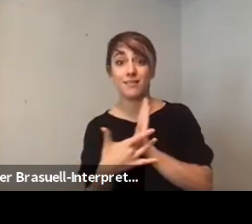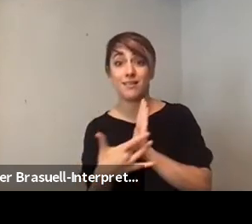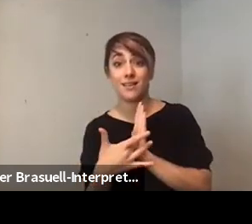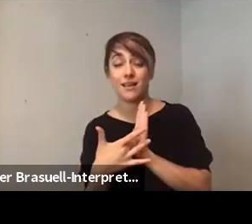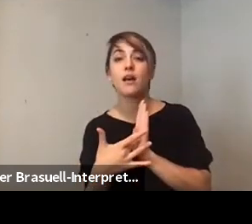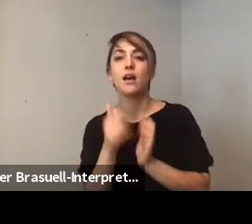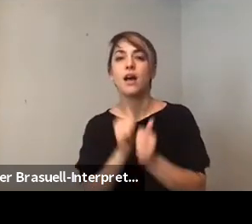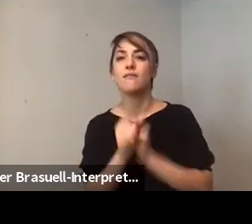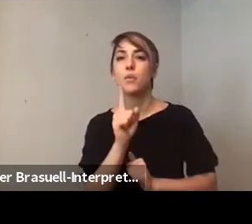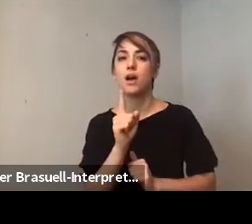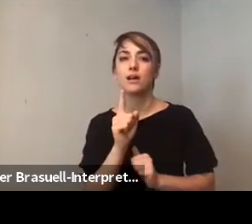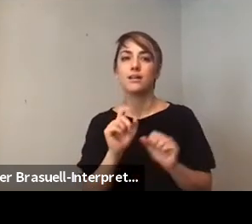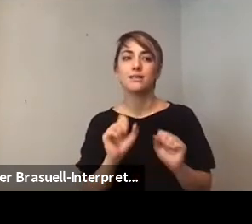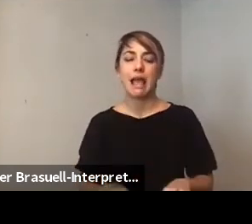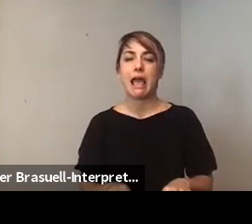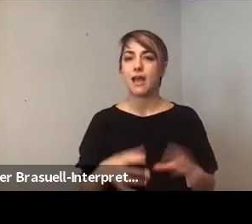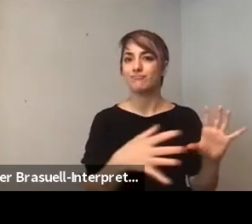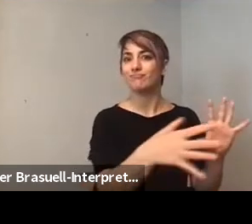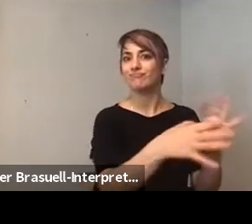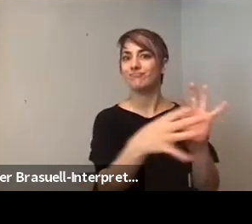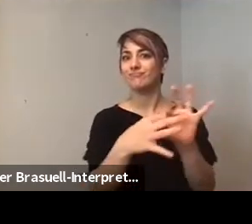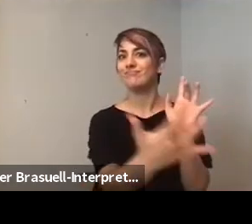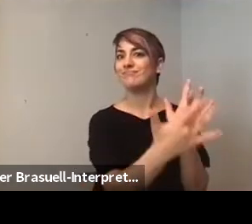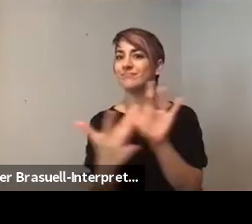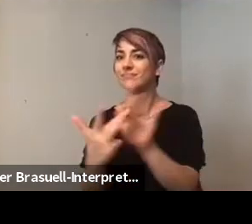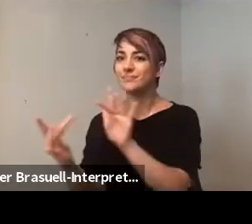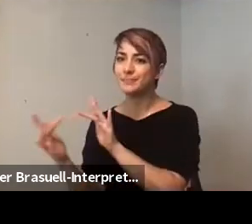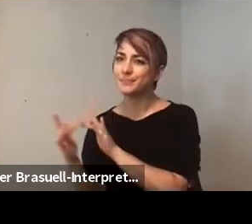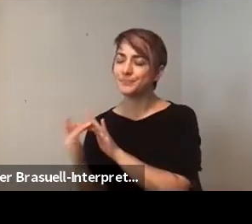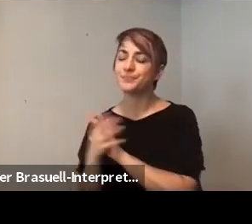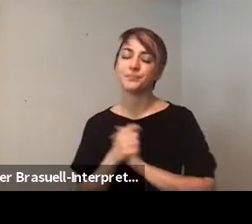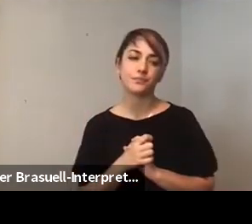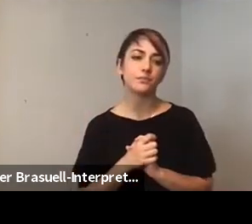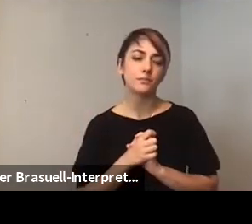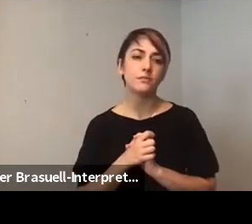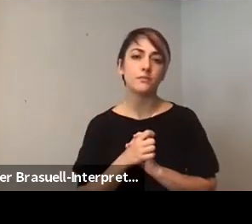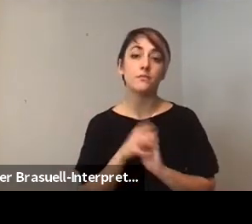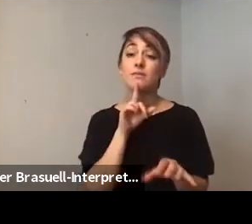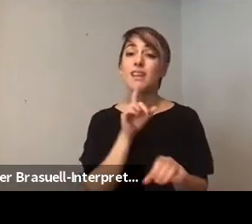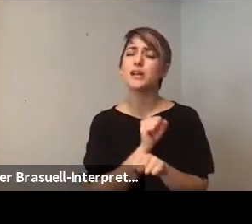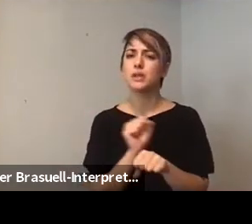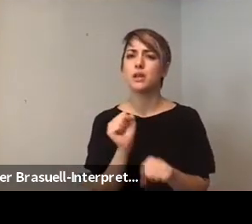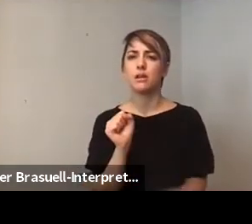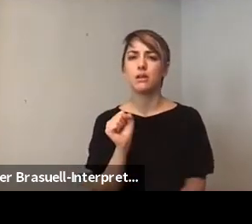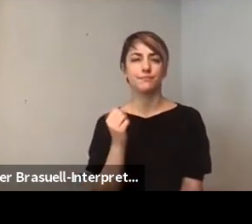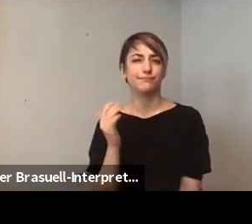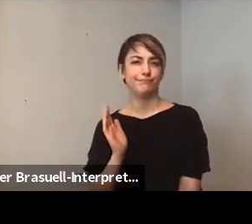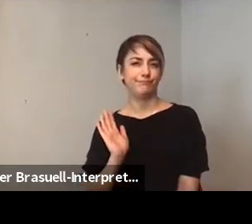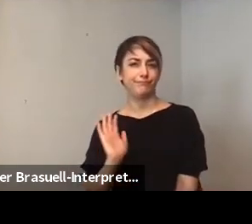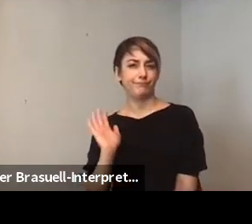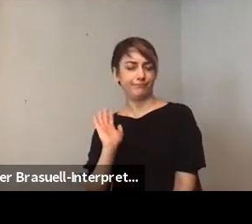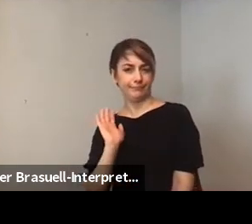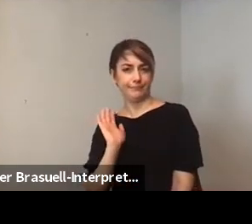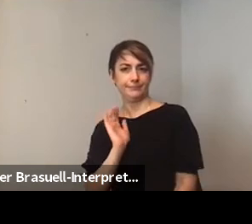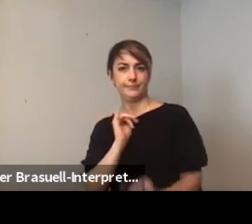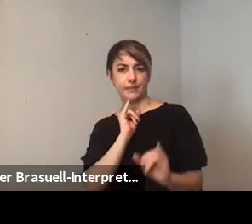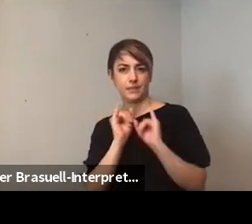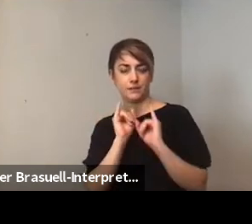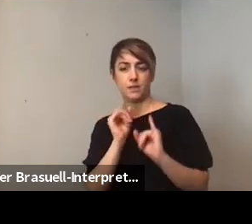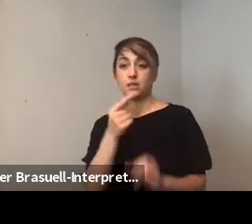that this is something different. And actually, in a previous interview, Gianna, I just want to remind you of something you said. You said that this is